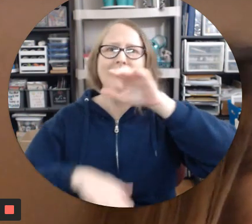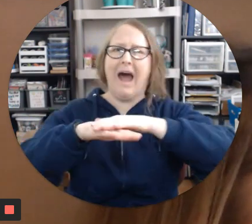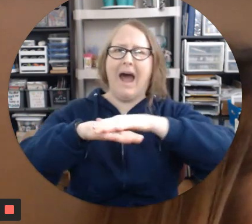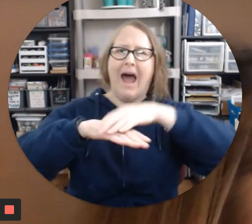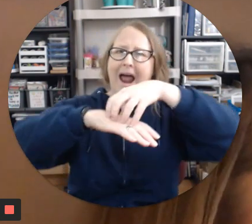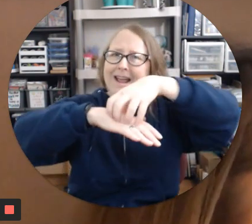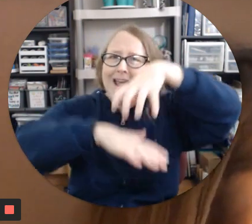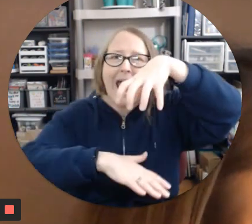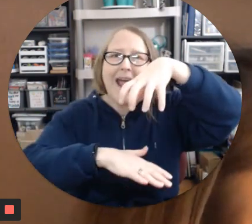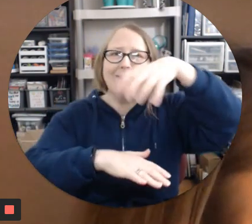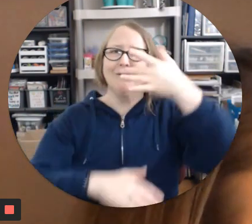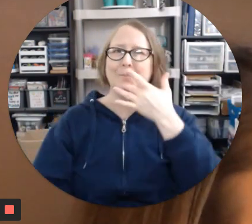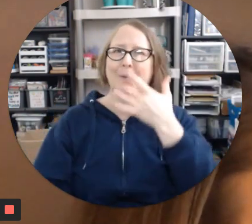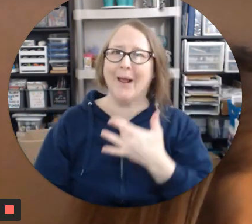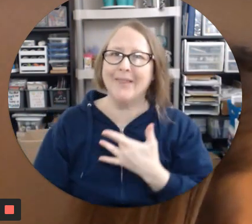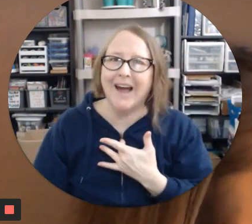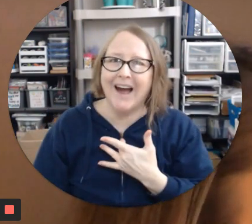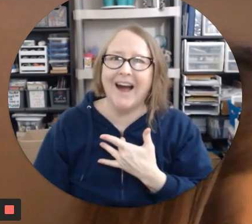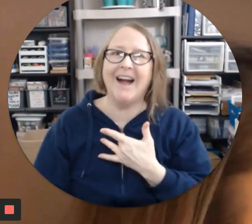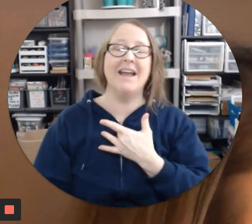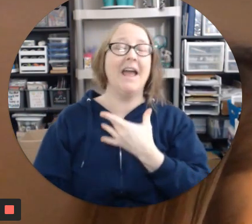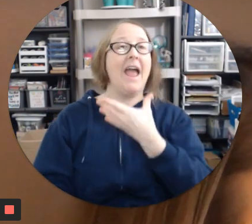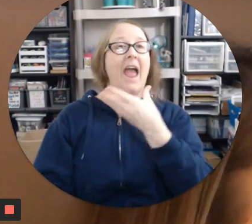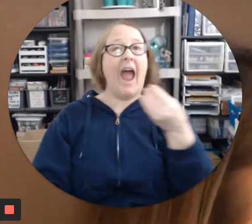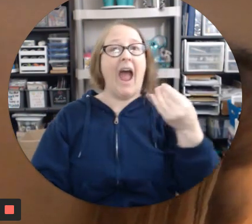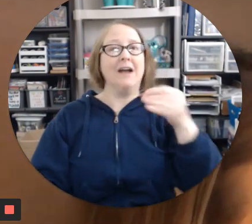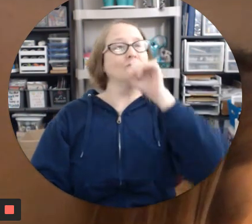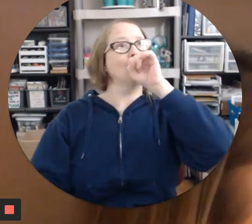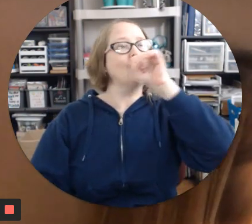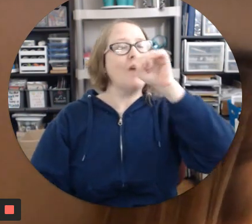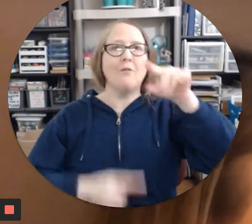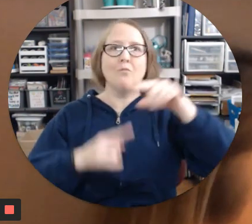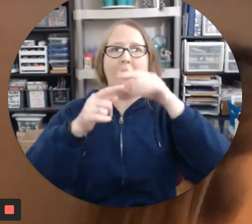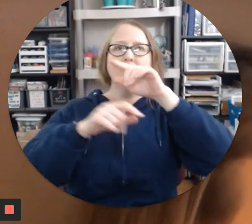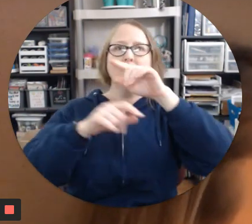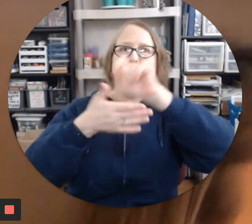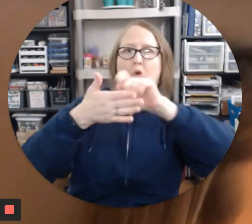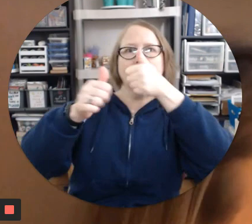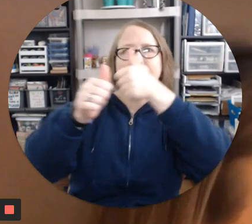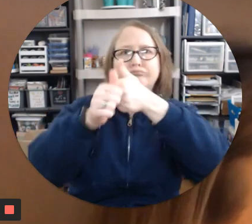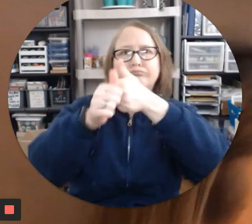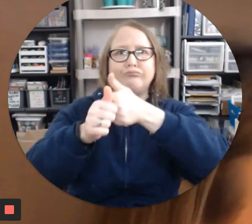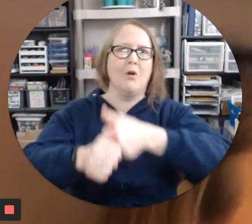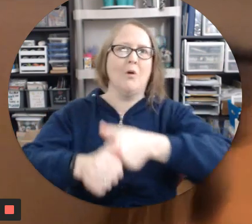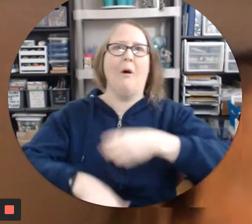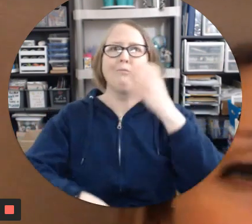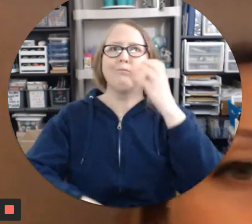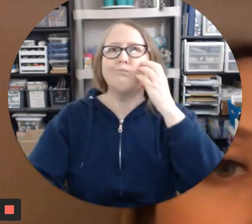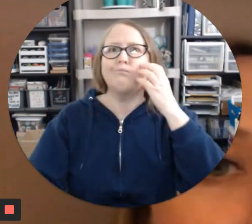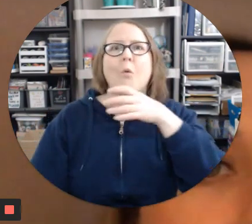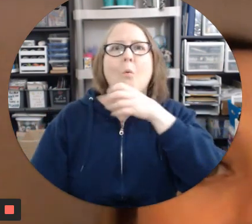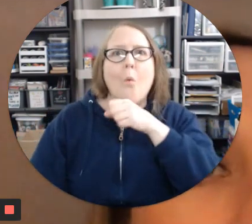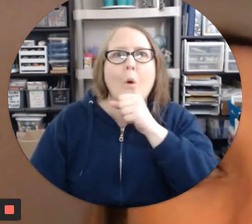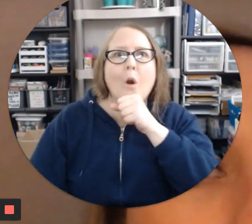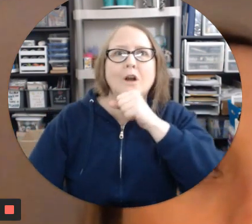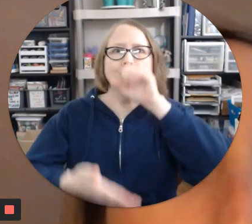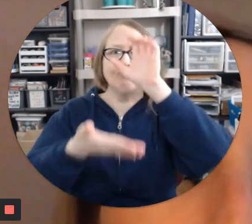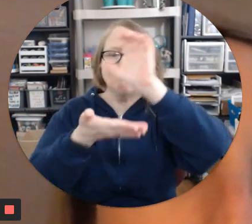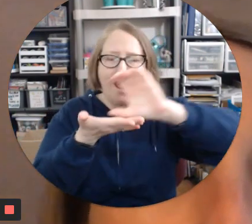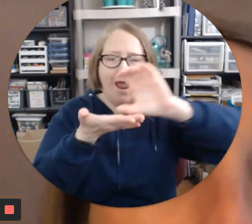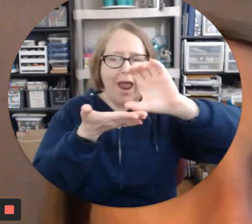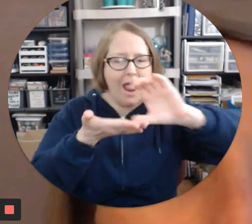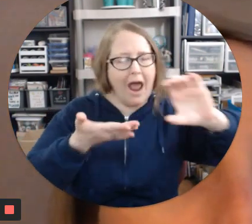cake. And she loved the way it looked when she wrote it herself with her fat orange crayon. Chrysanthemum,